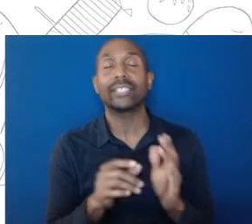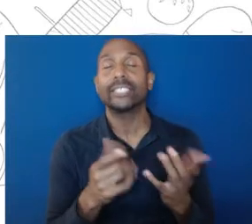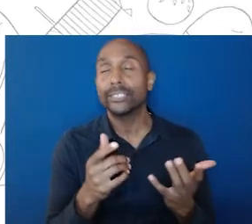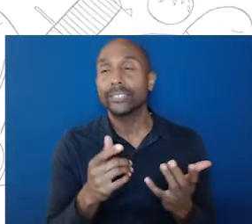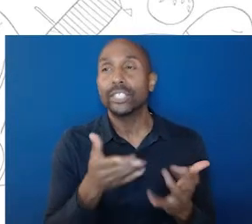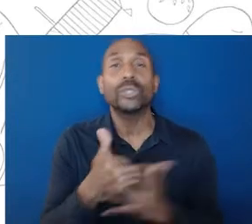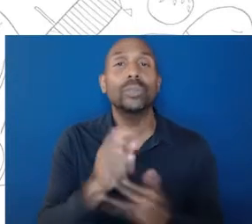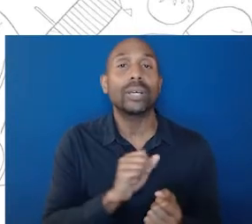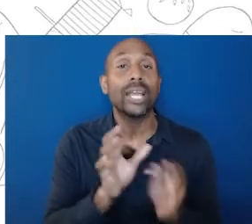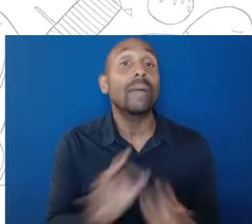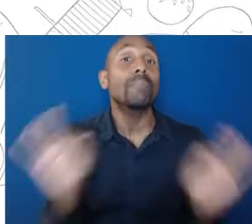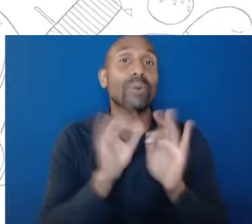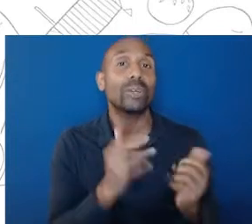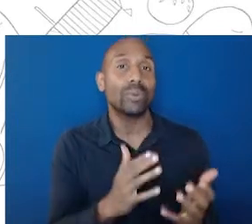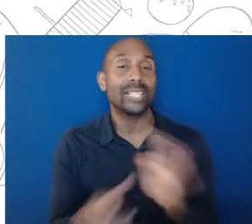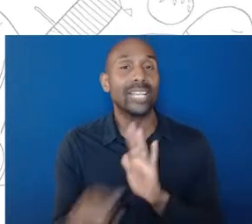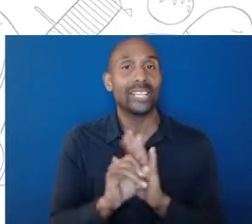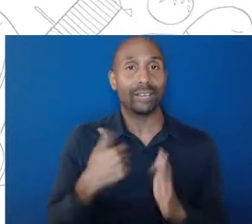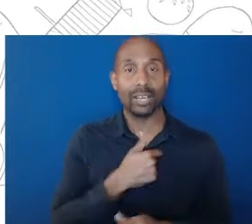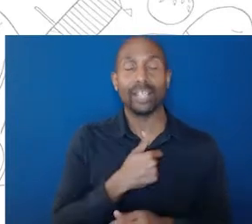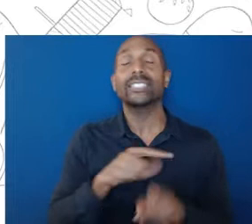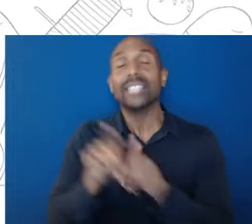And quilt making is so